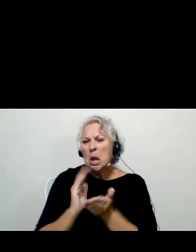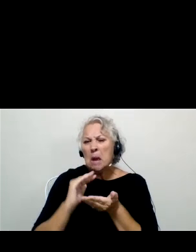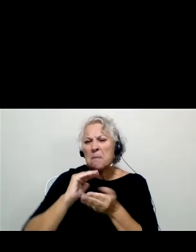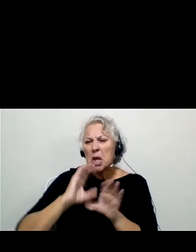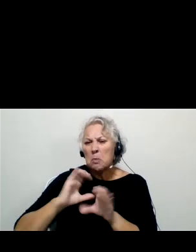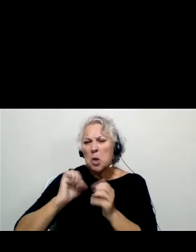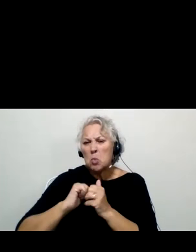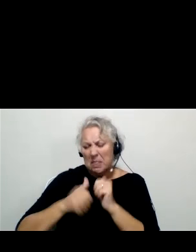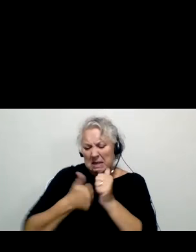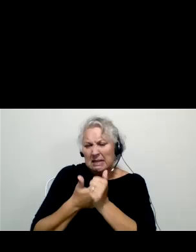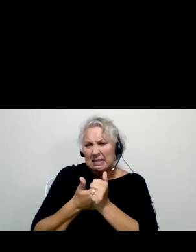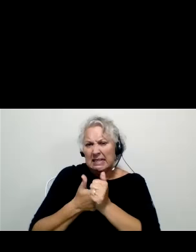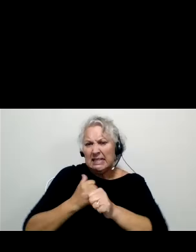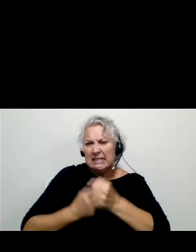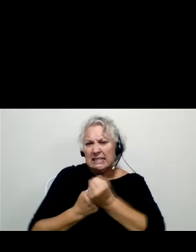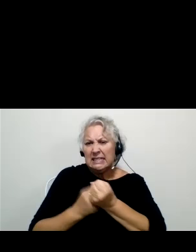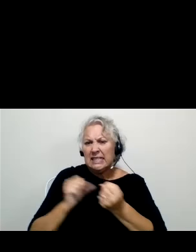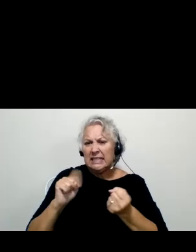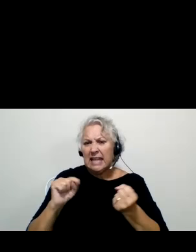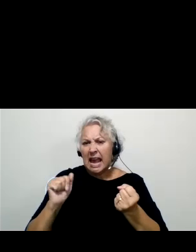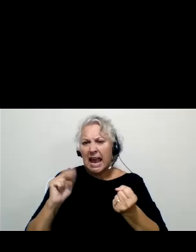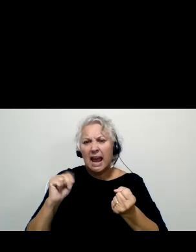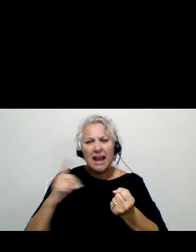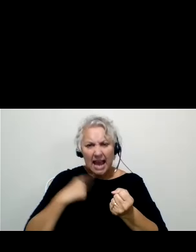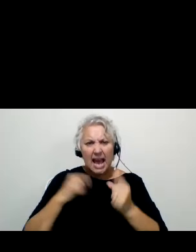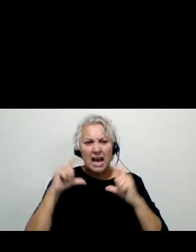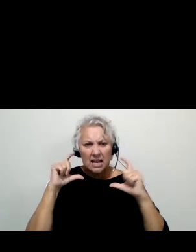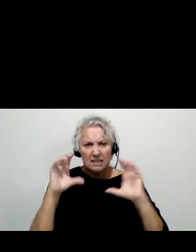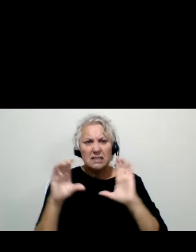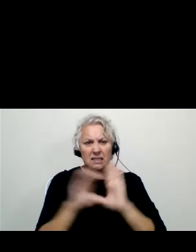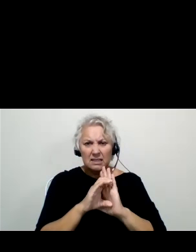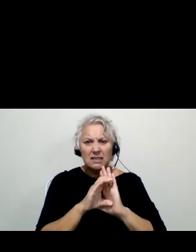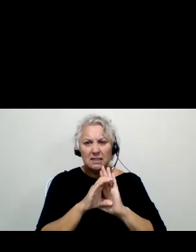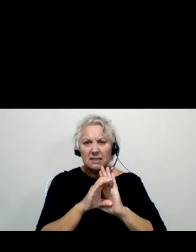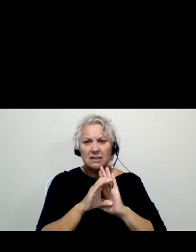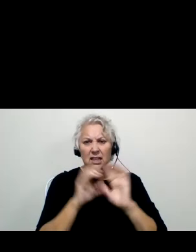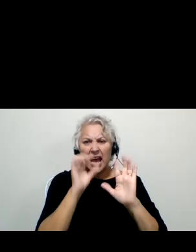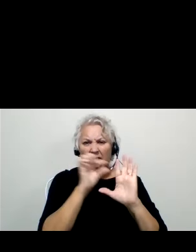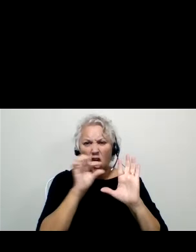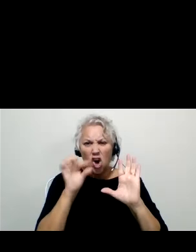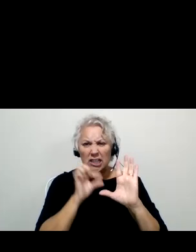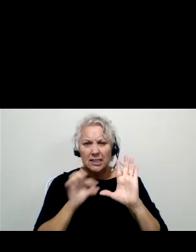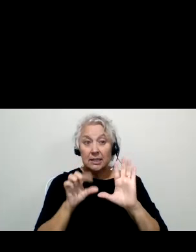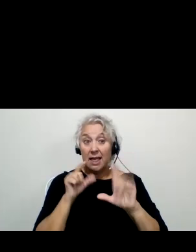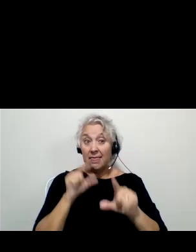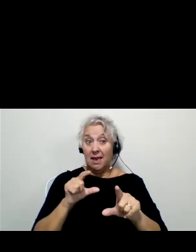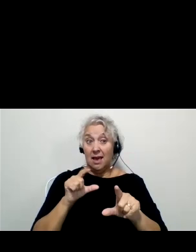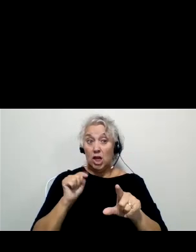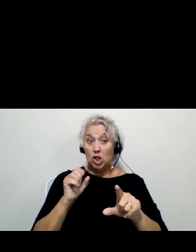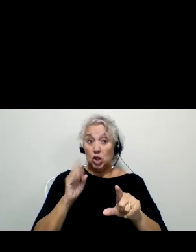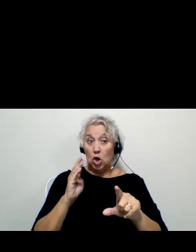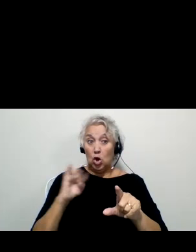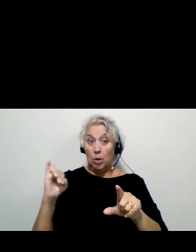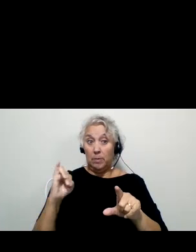stand, and it has, again, a screen of icons. And what's great about the Tobii i12 with eye gaze